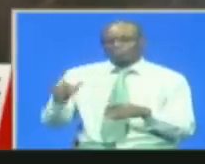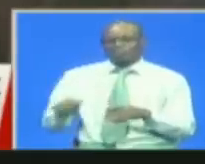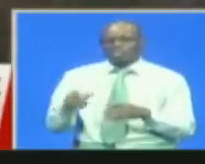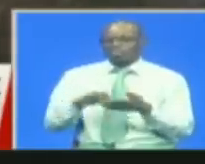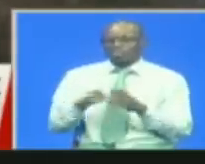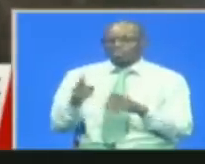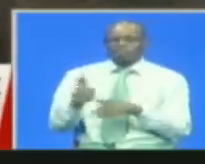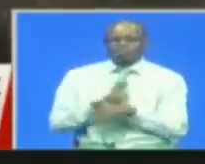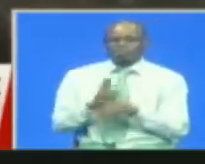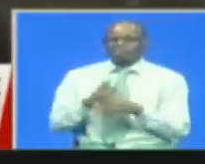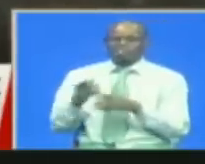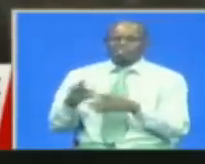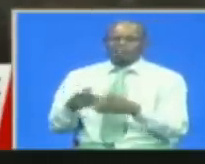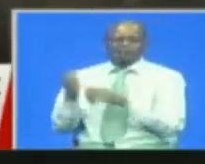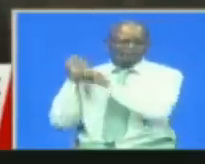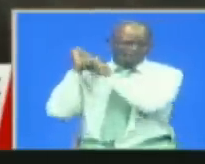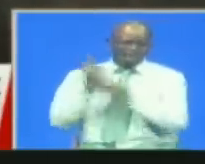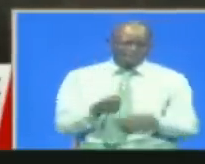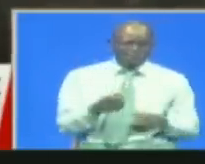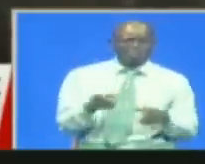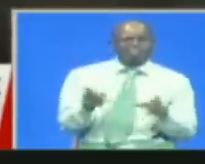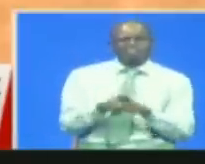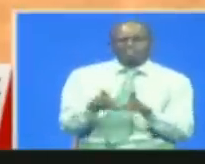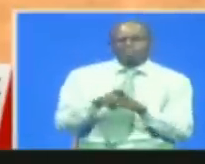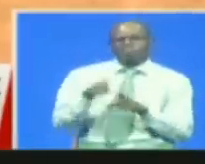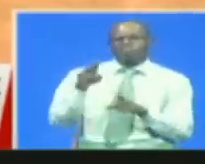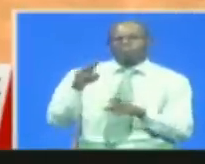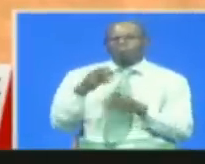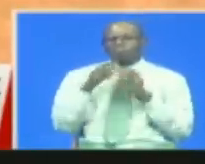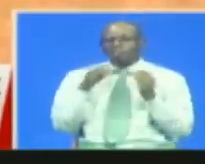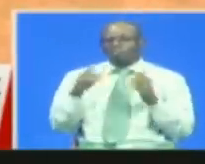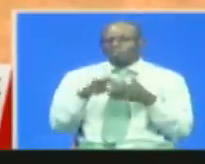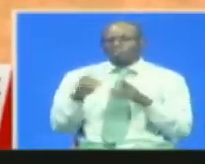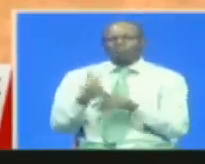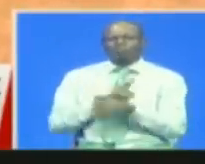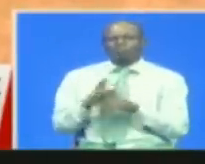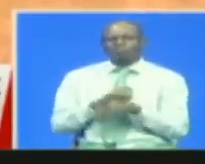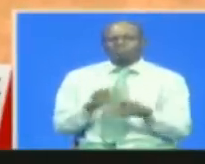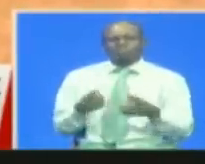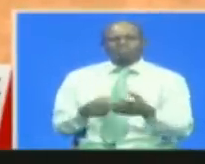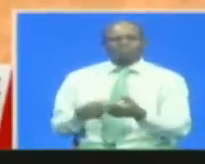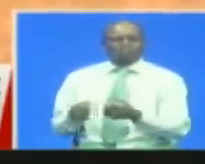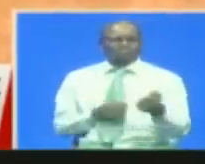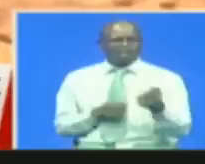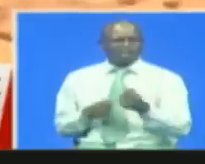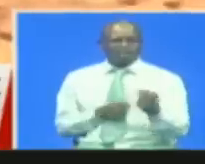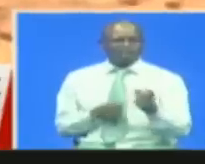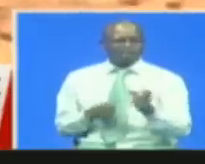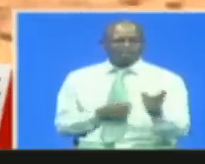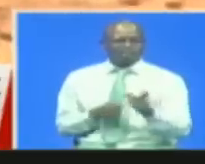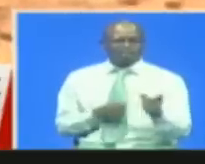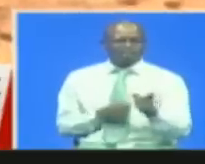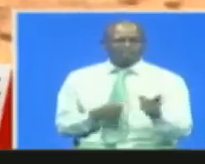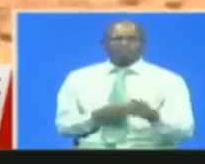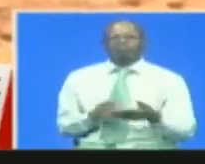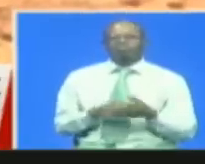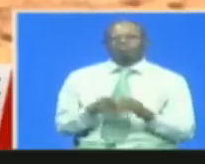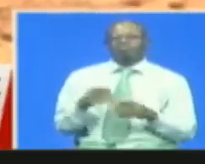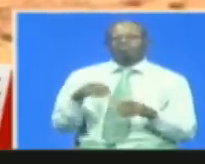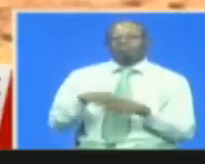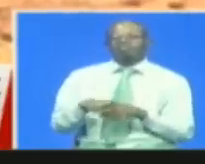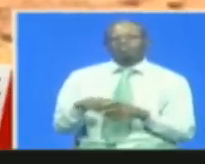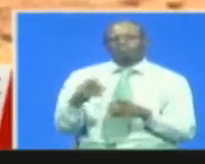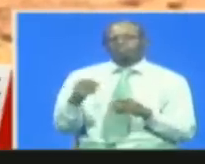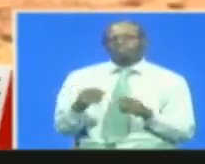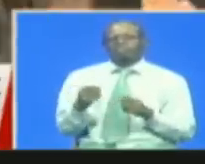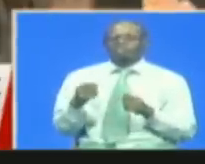using hammers to kill the donkeys or skinning them alive. In April 2018, the Ministry of Agriculture said